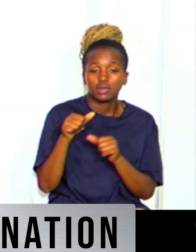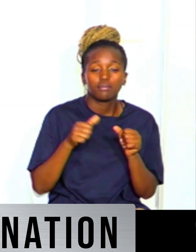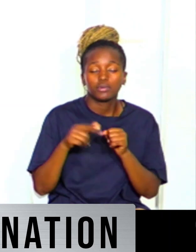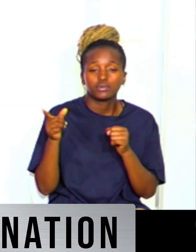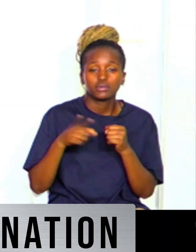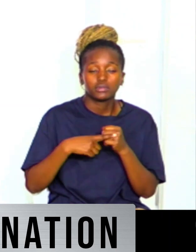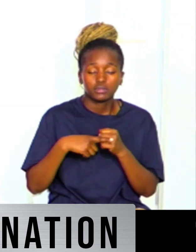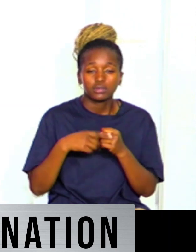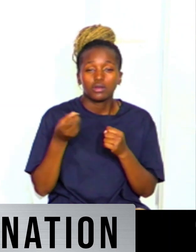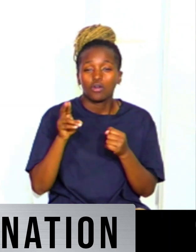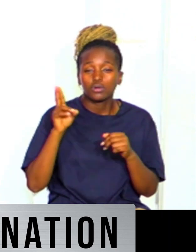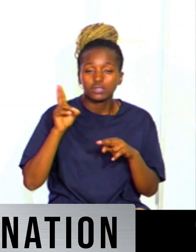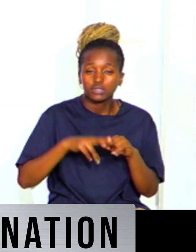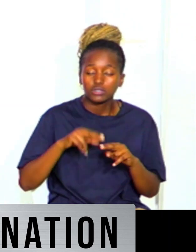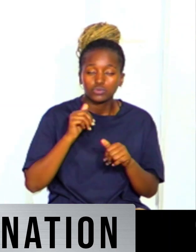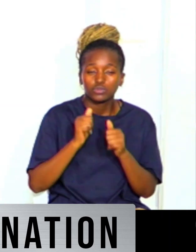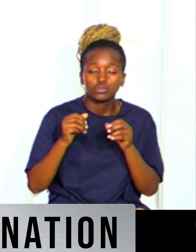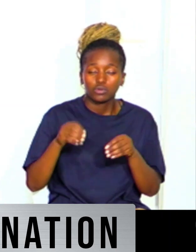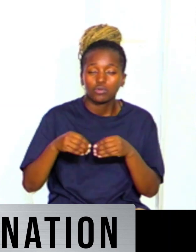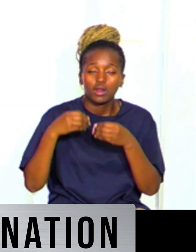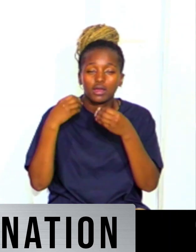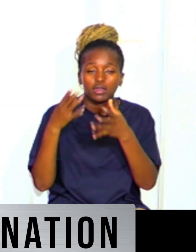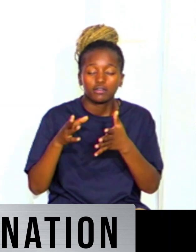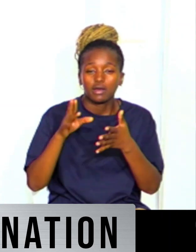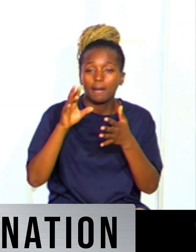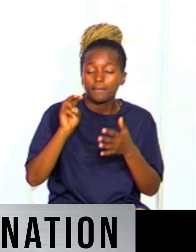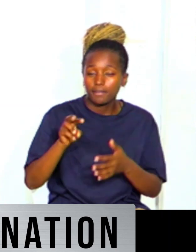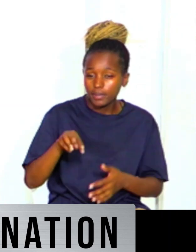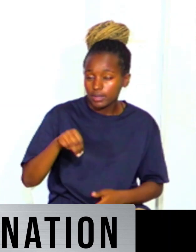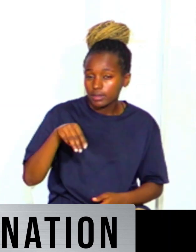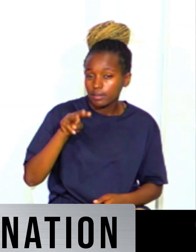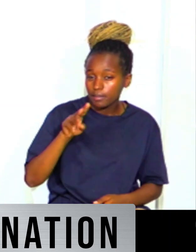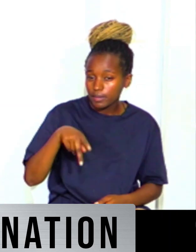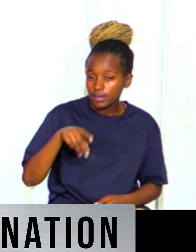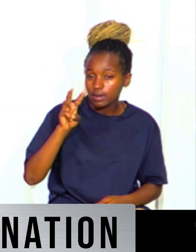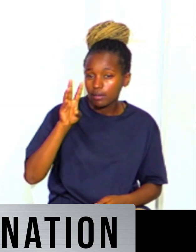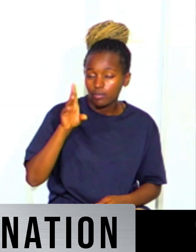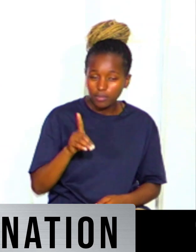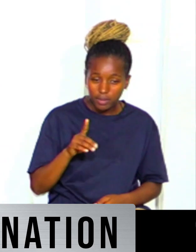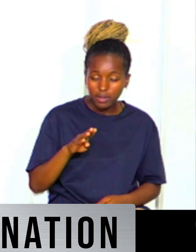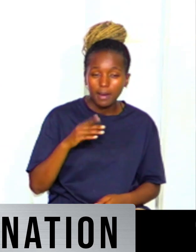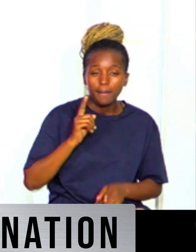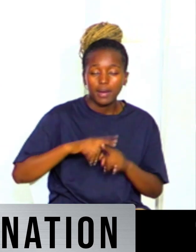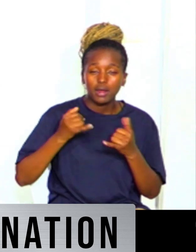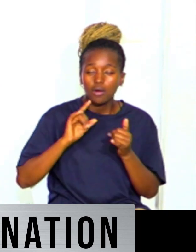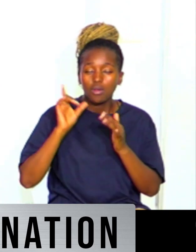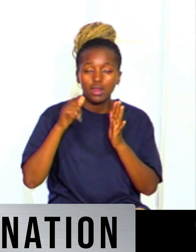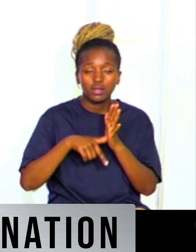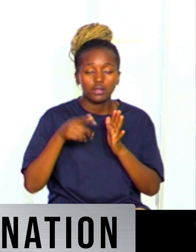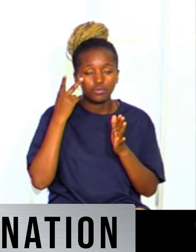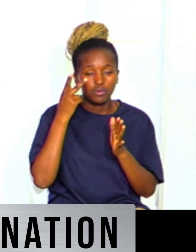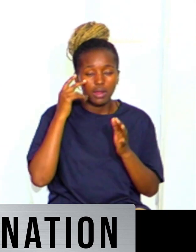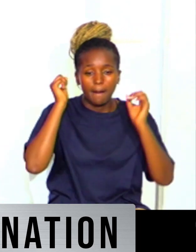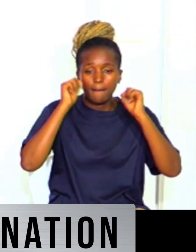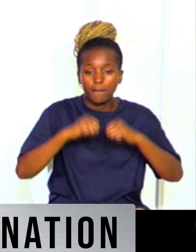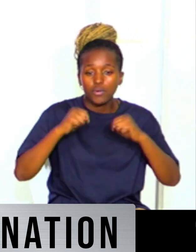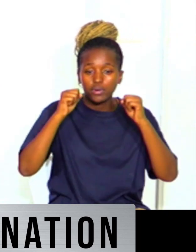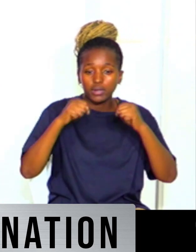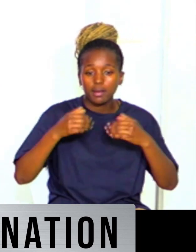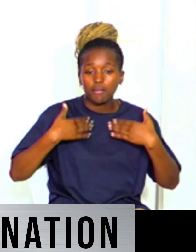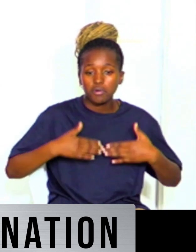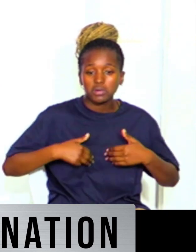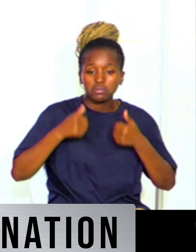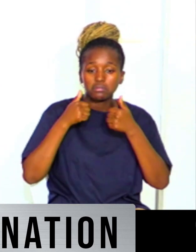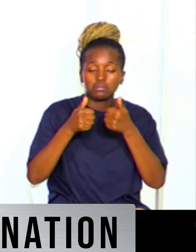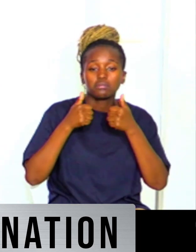meant for PWDs, taken by able-bodied people. Very sad. Very sad. And in